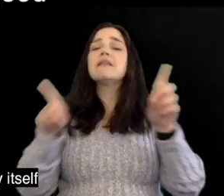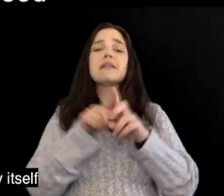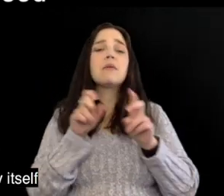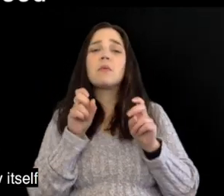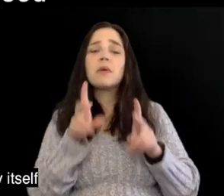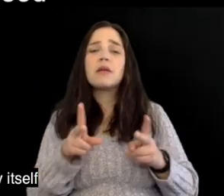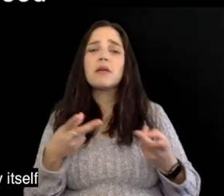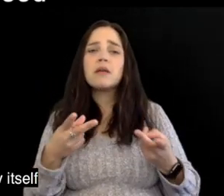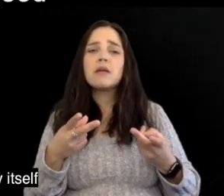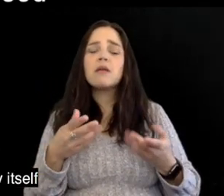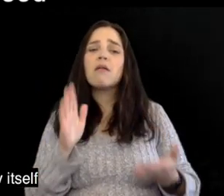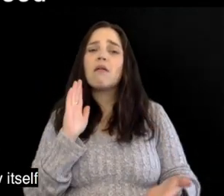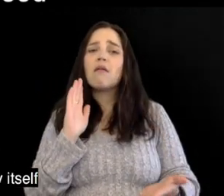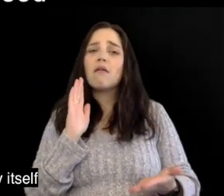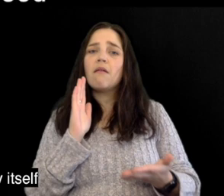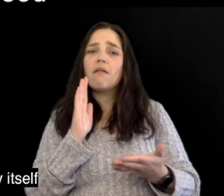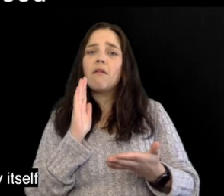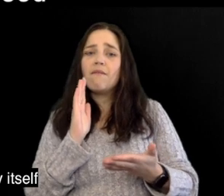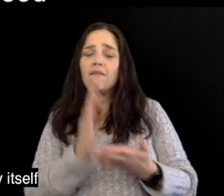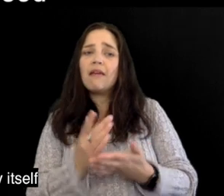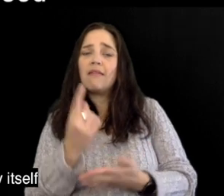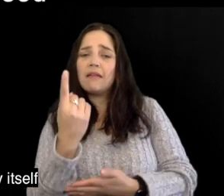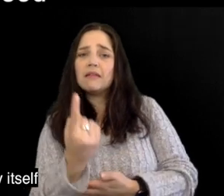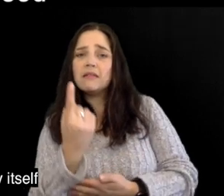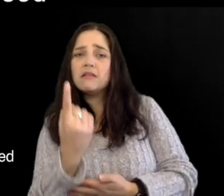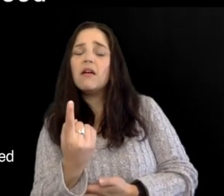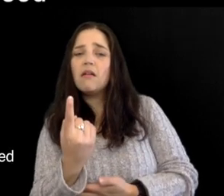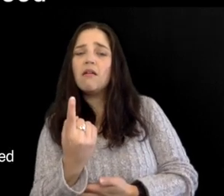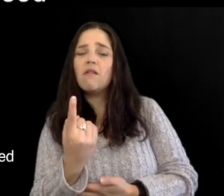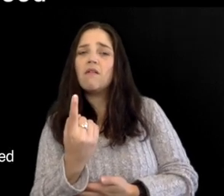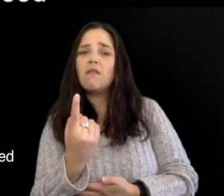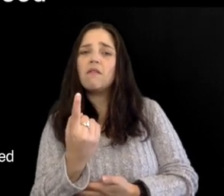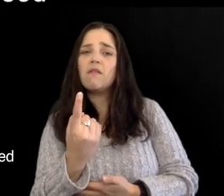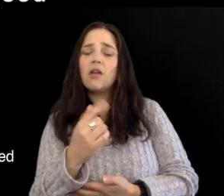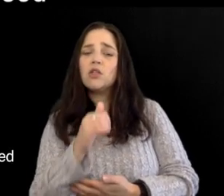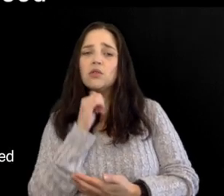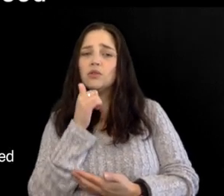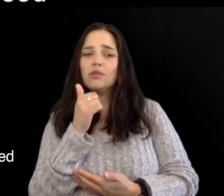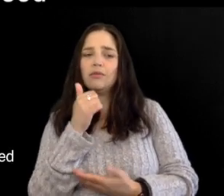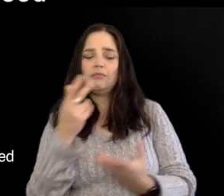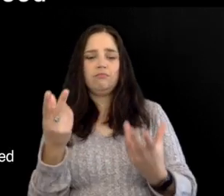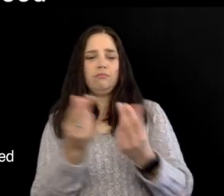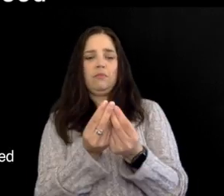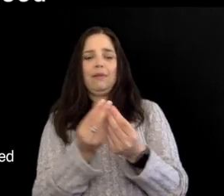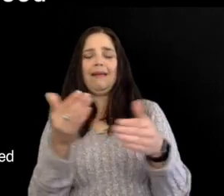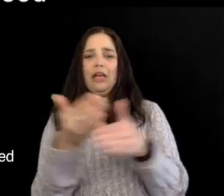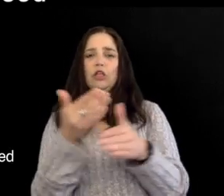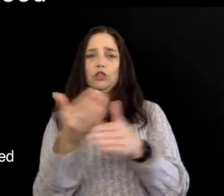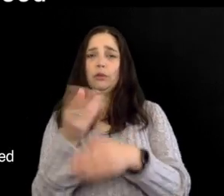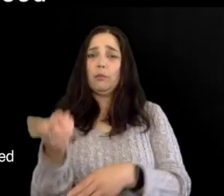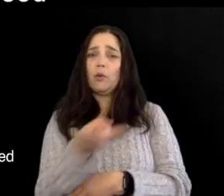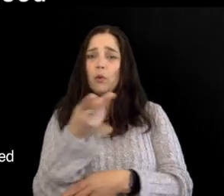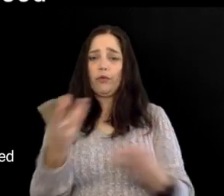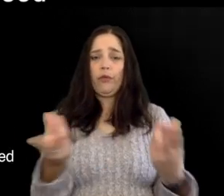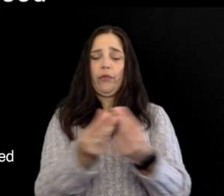In the same way, faith by itself, if it is not accompanied by action,